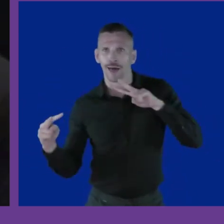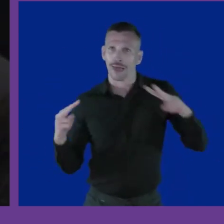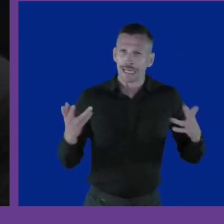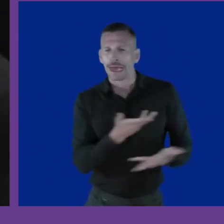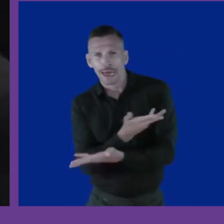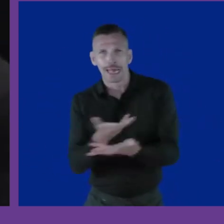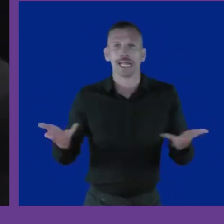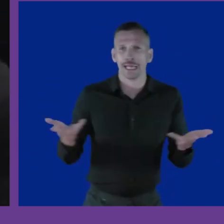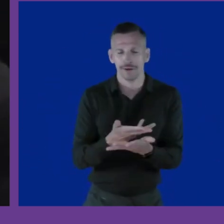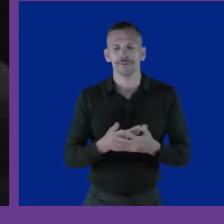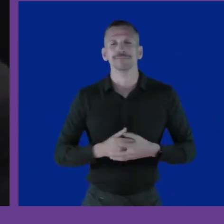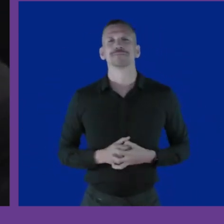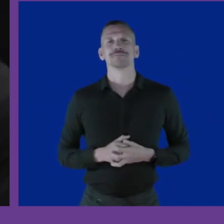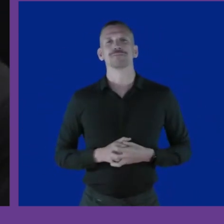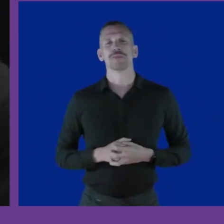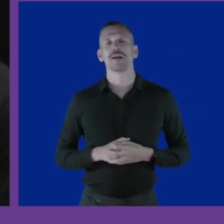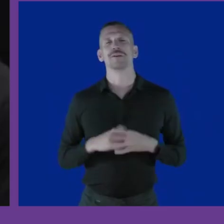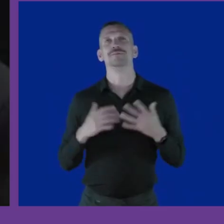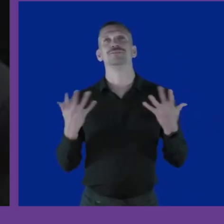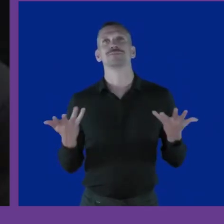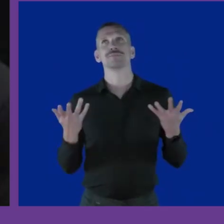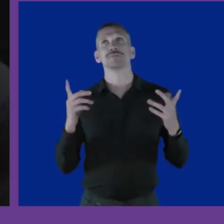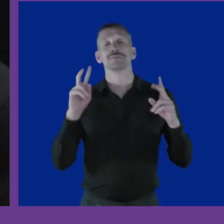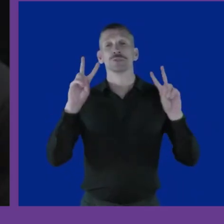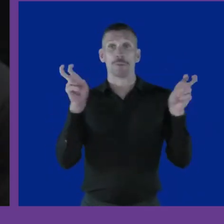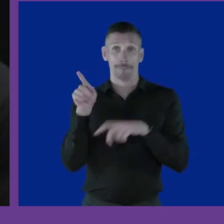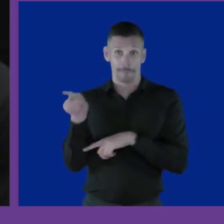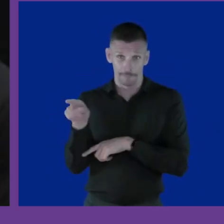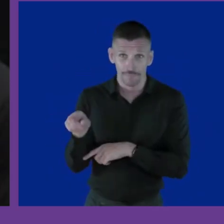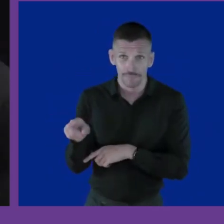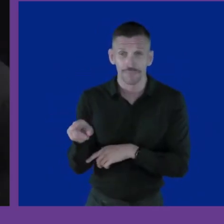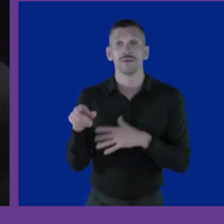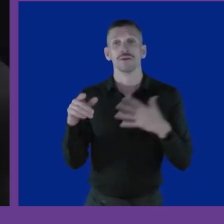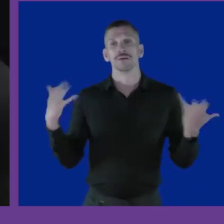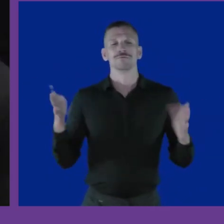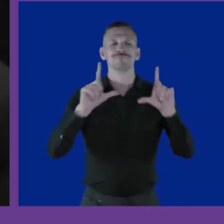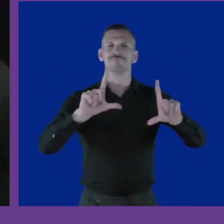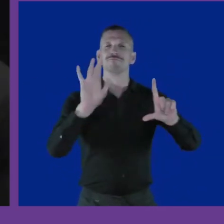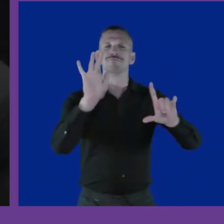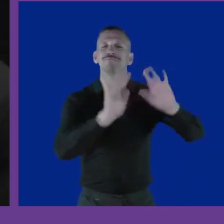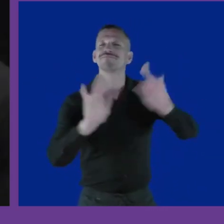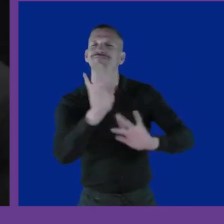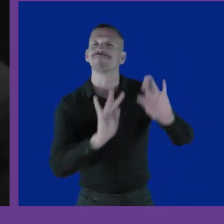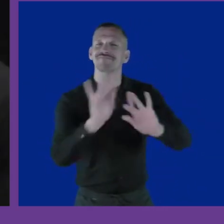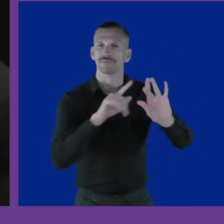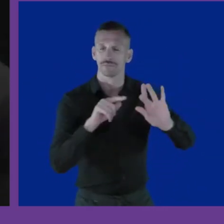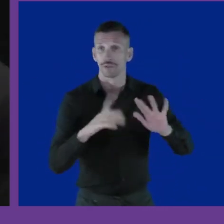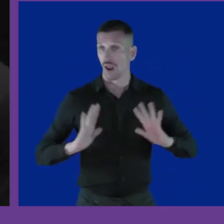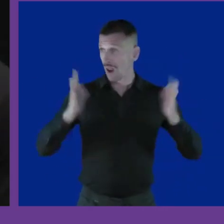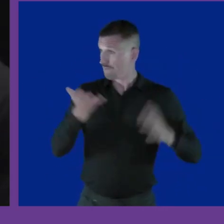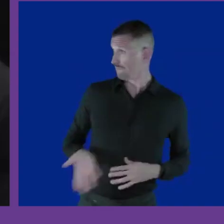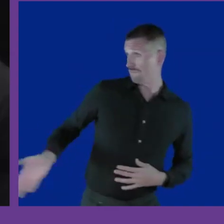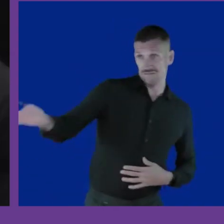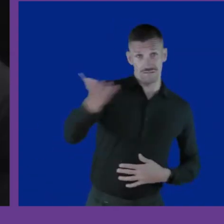this. But I mean, we have a lot of touchscreens out there, and this is something you